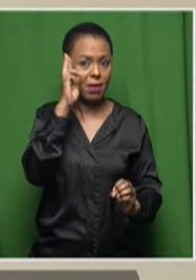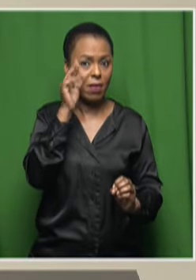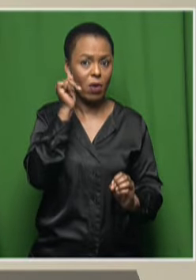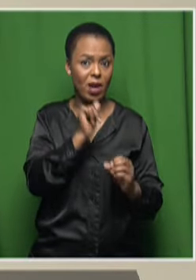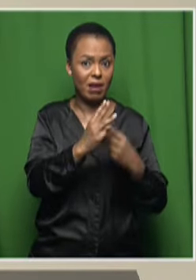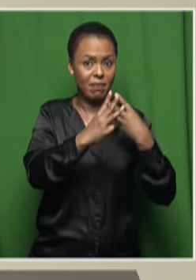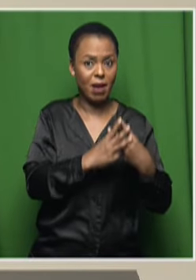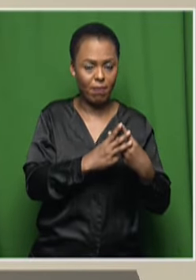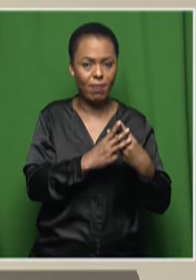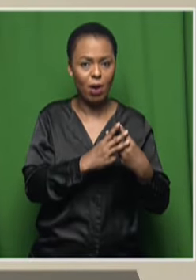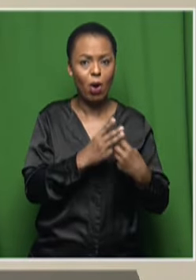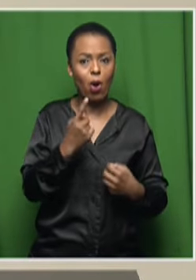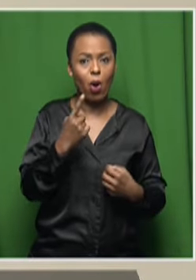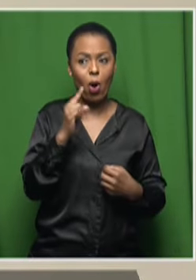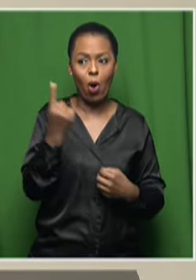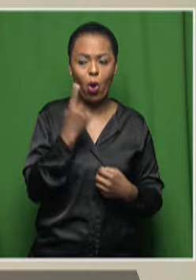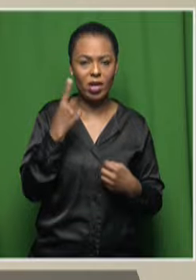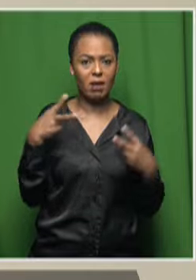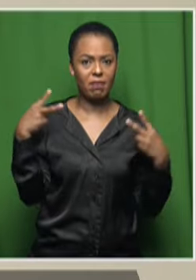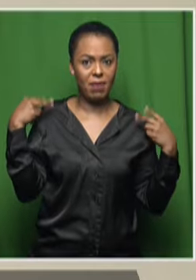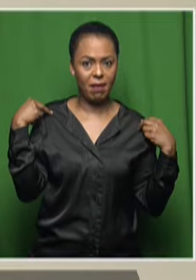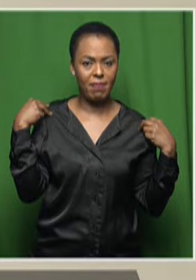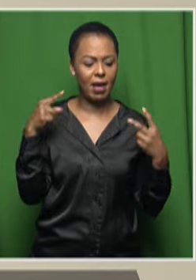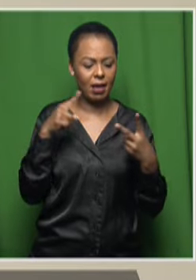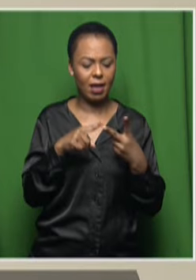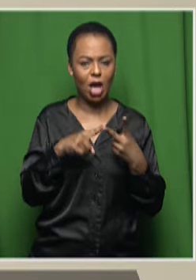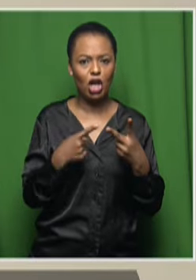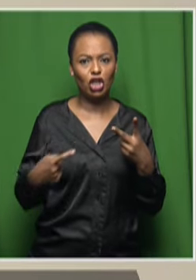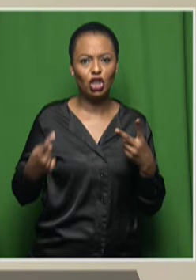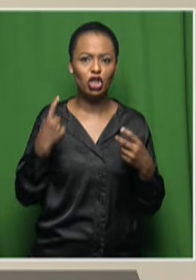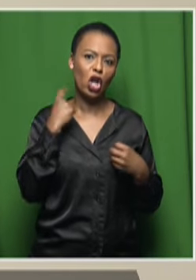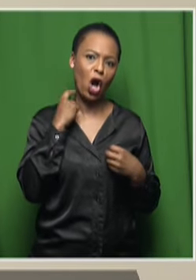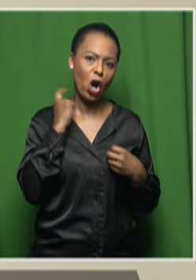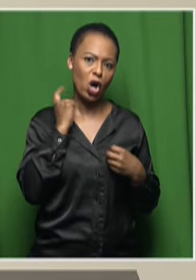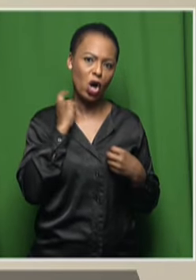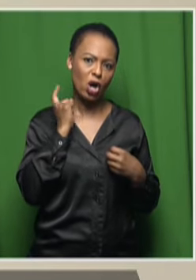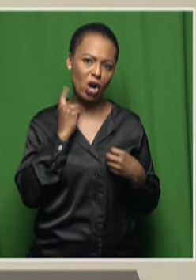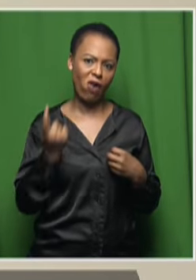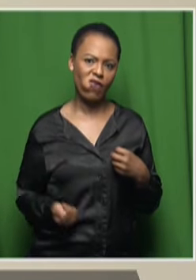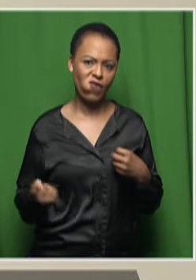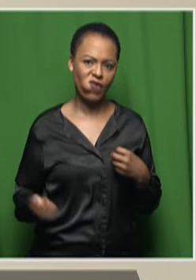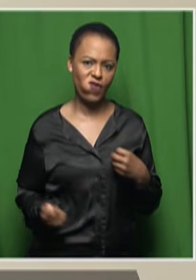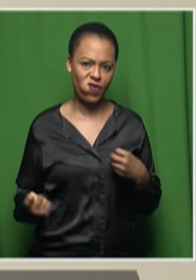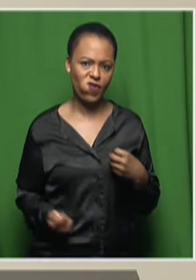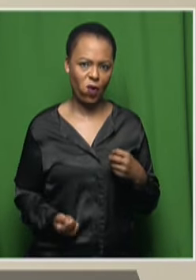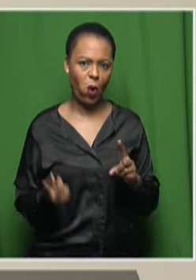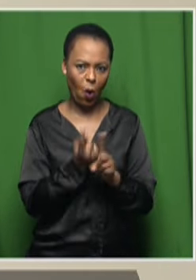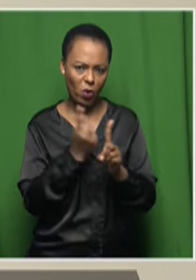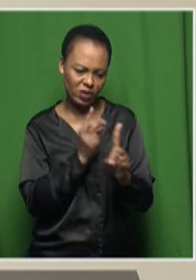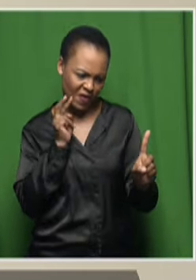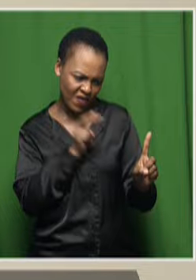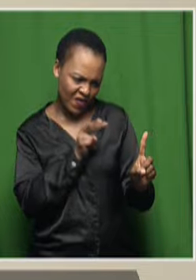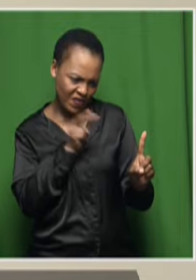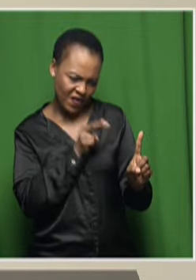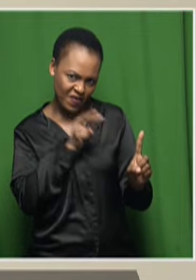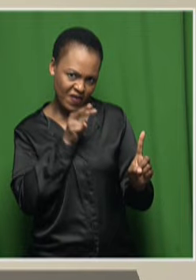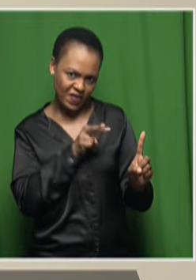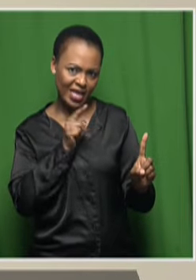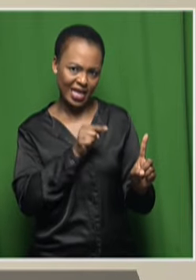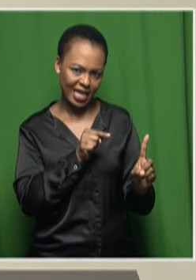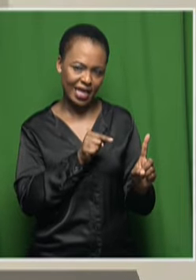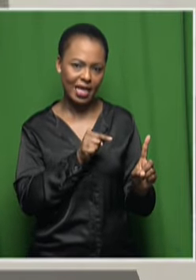by dogs and warders. We also know that even to date, the tourists and everyone who are going to Robben